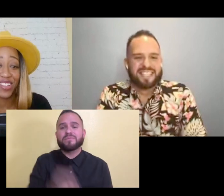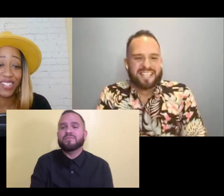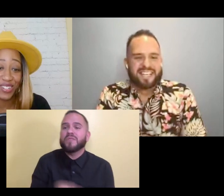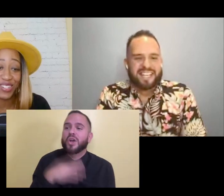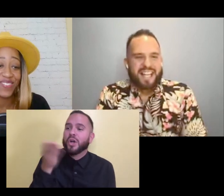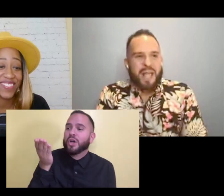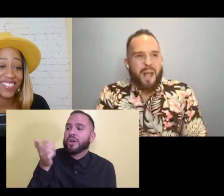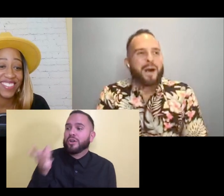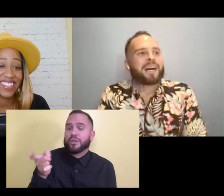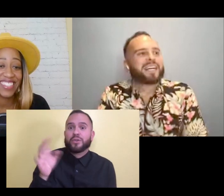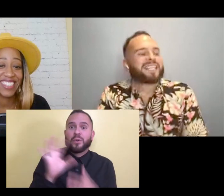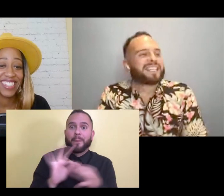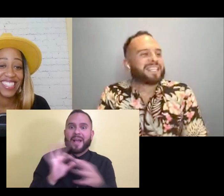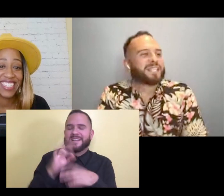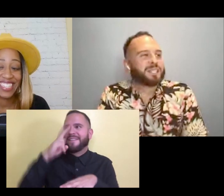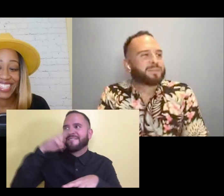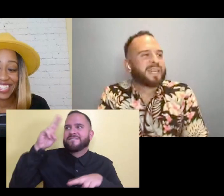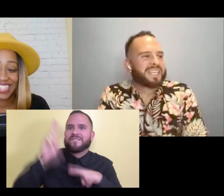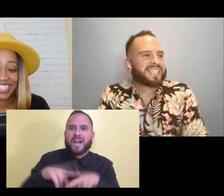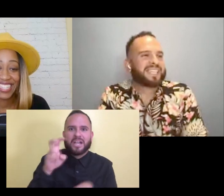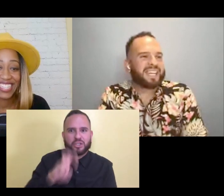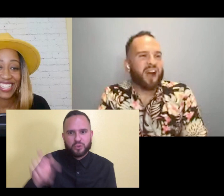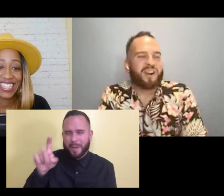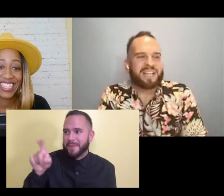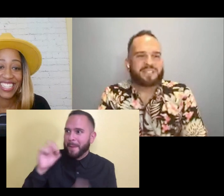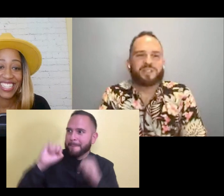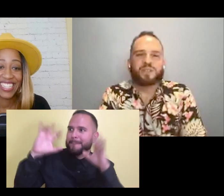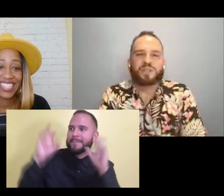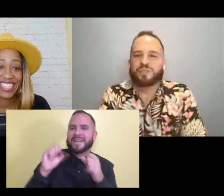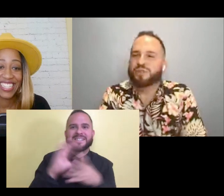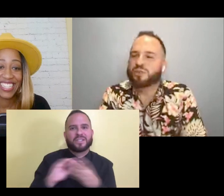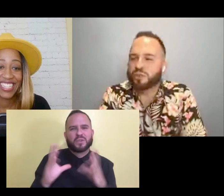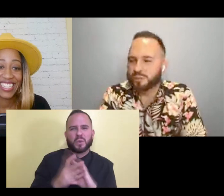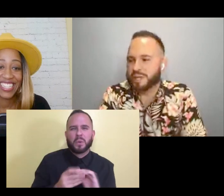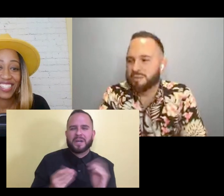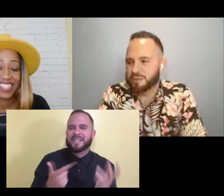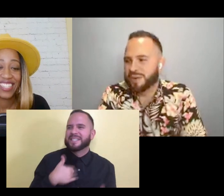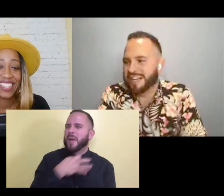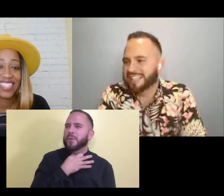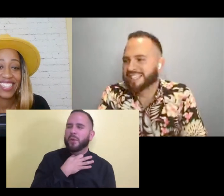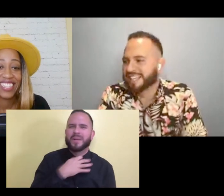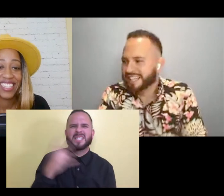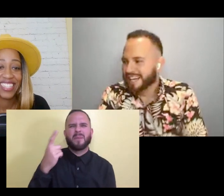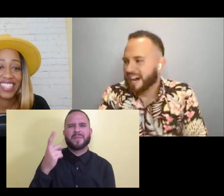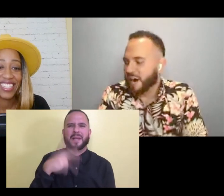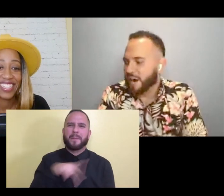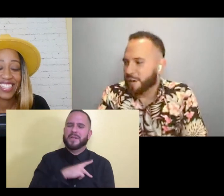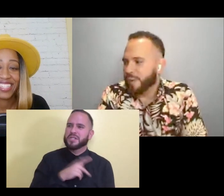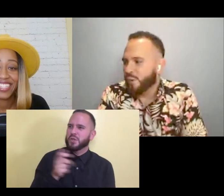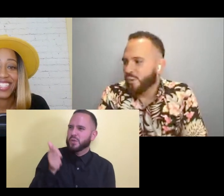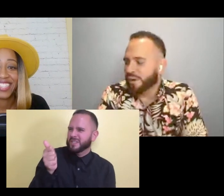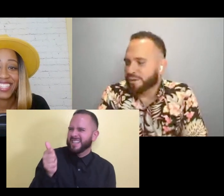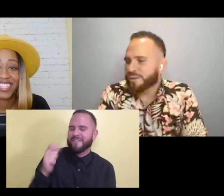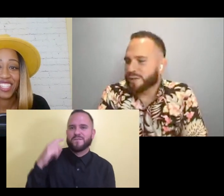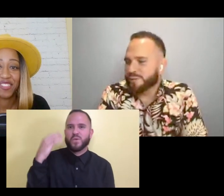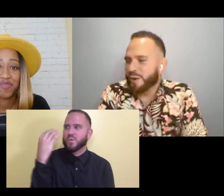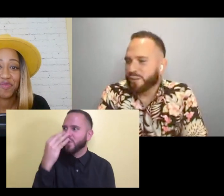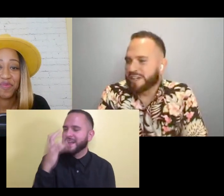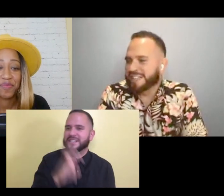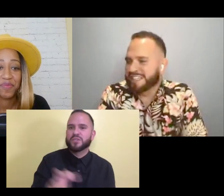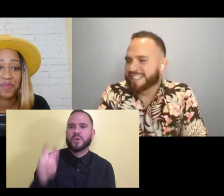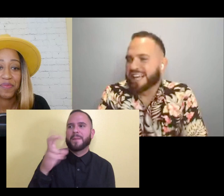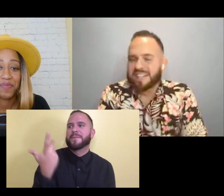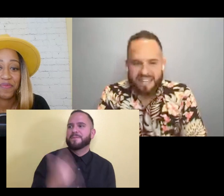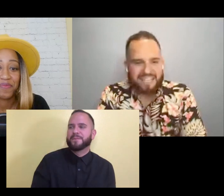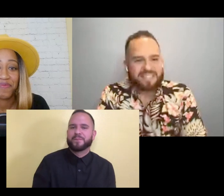personally have done on a trip? Um, all right, so two trips come to mind. One of them